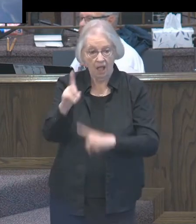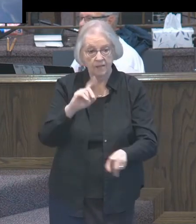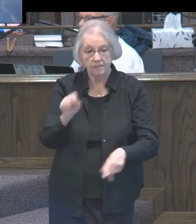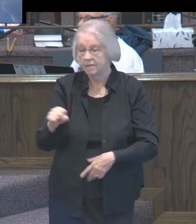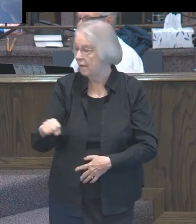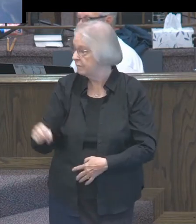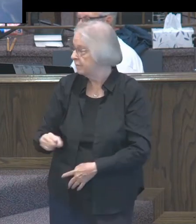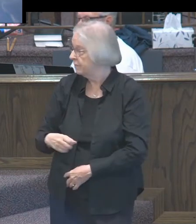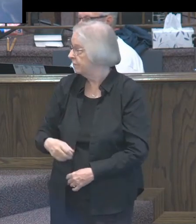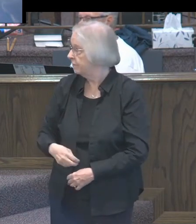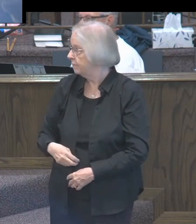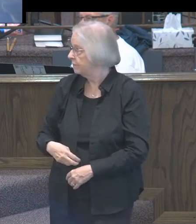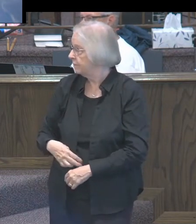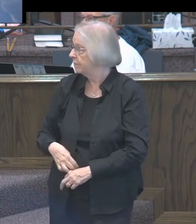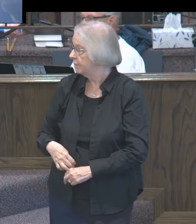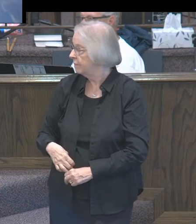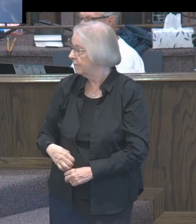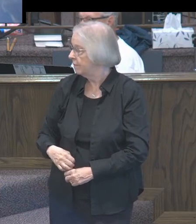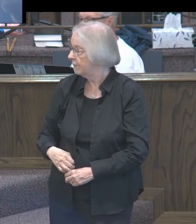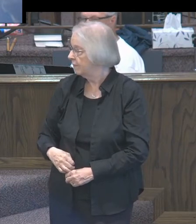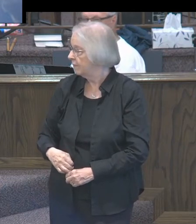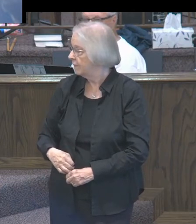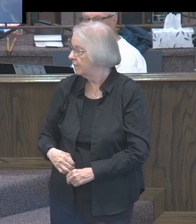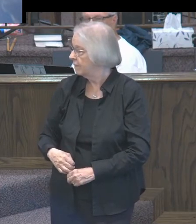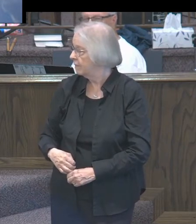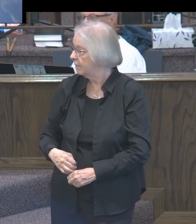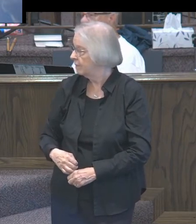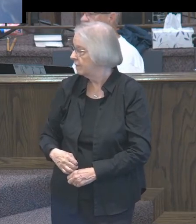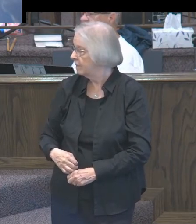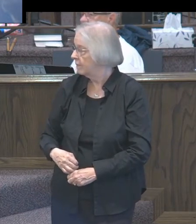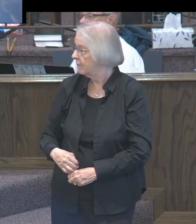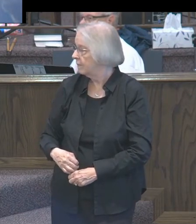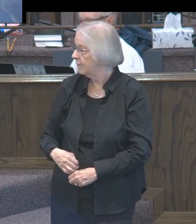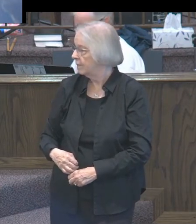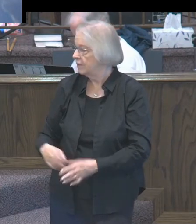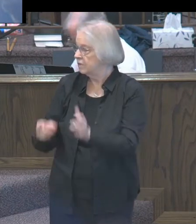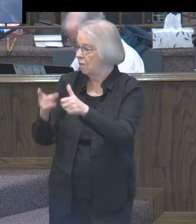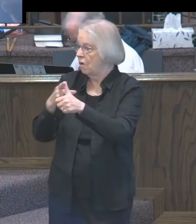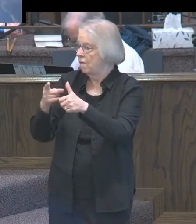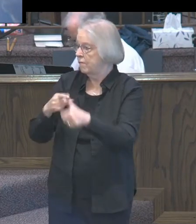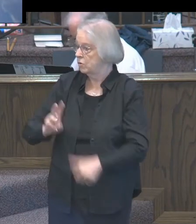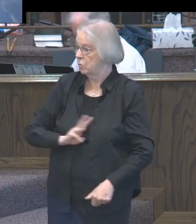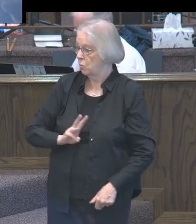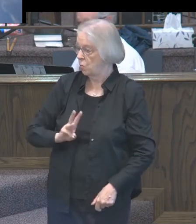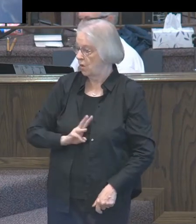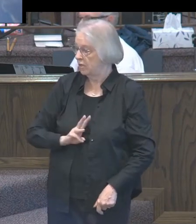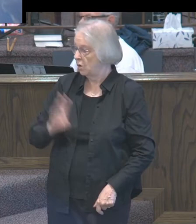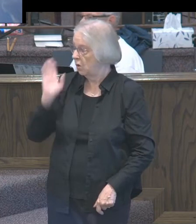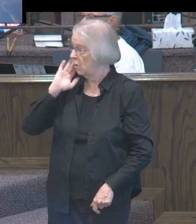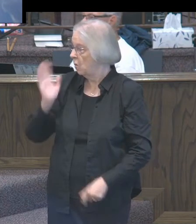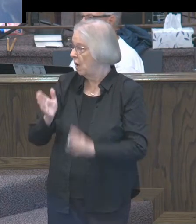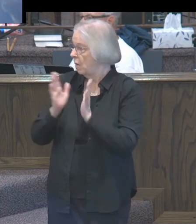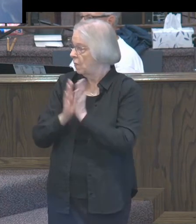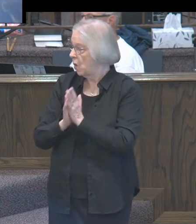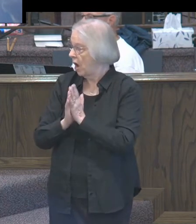coming later. So I'm going to pray, and then I'm going to ask Mario if he would come and just offer a prayer over Al and Dee. I'm going to pray for